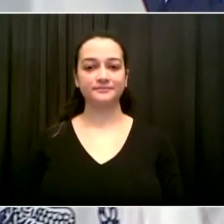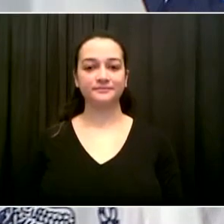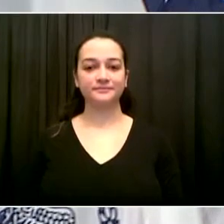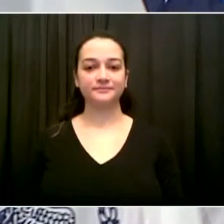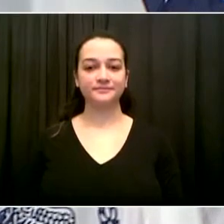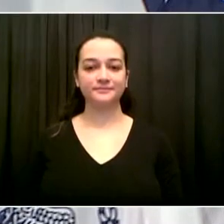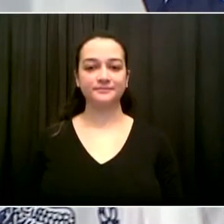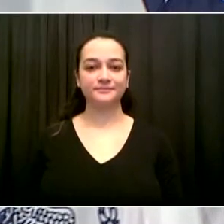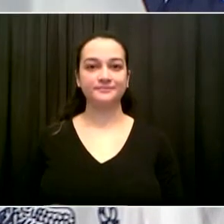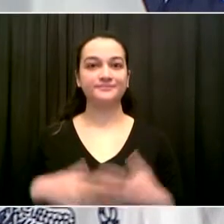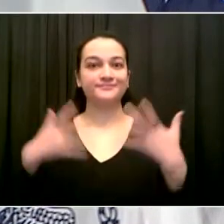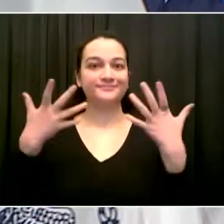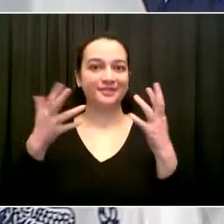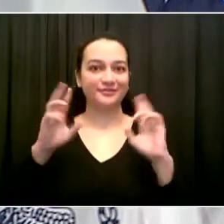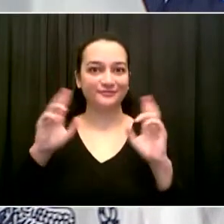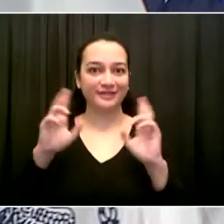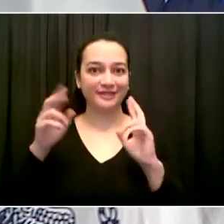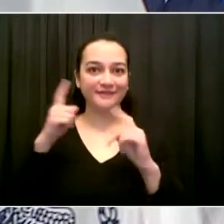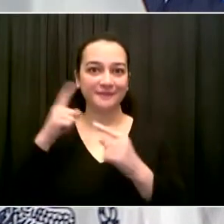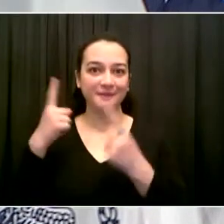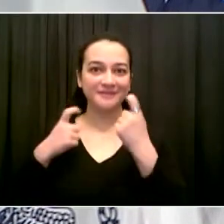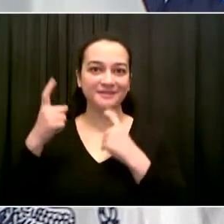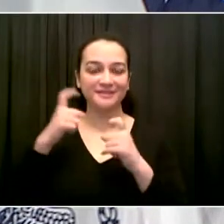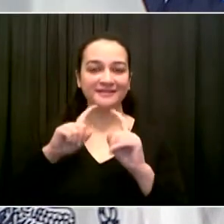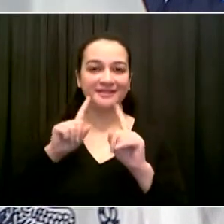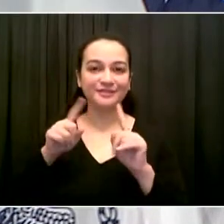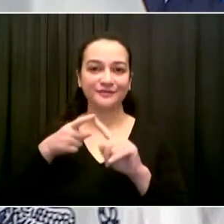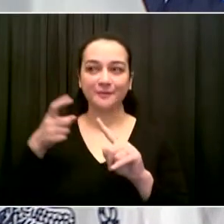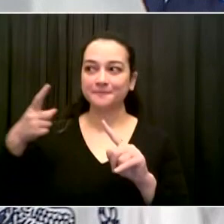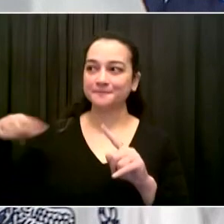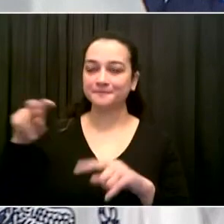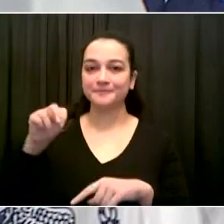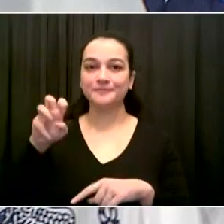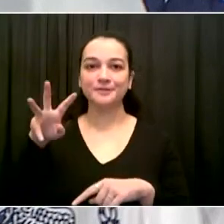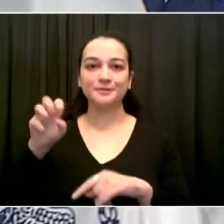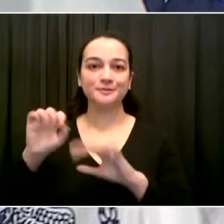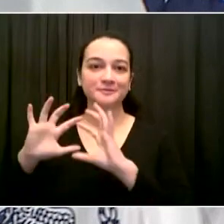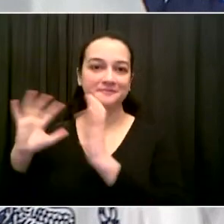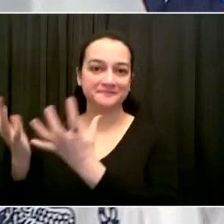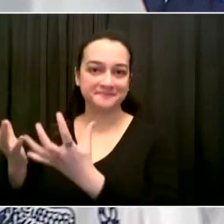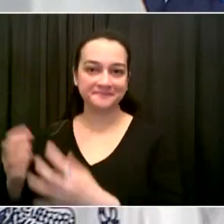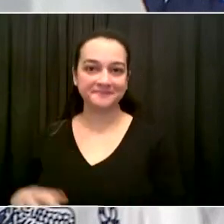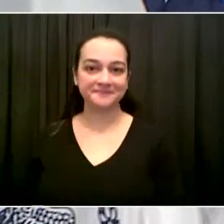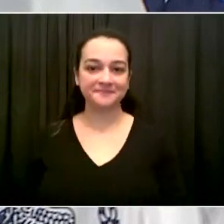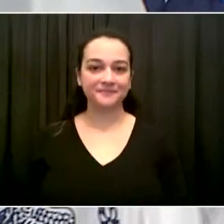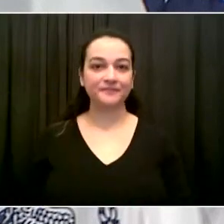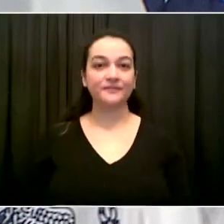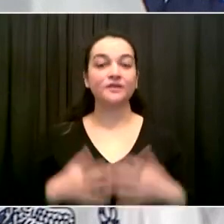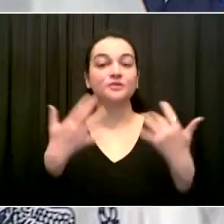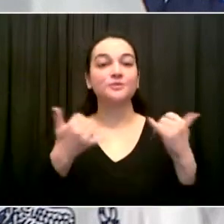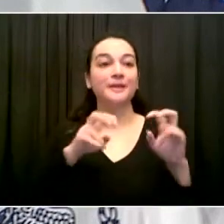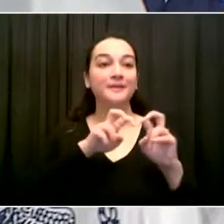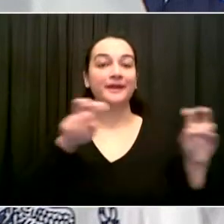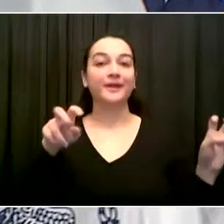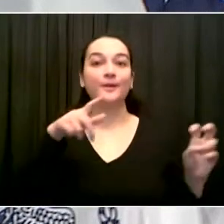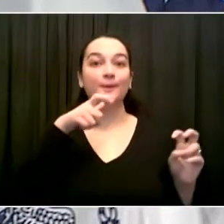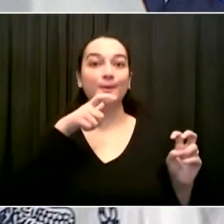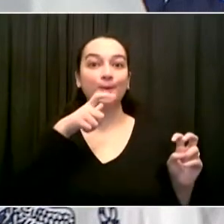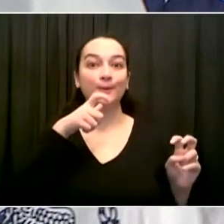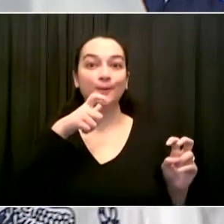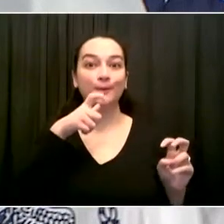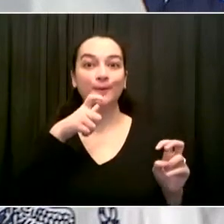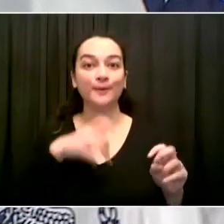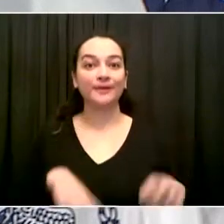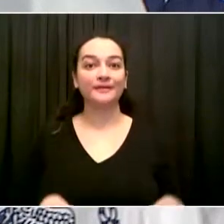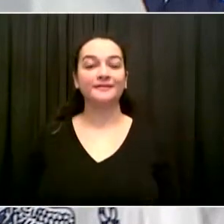turn to our colleagues in the media. Please let me know the name and outlet of each journalist. Hi all, we'll now begin our Q&A. With us today